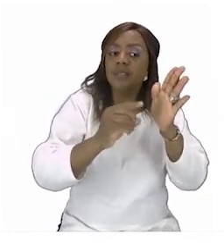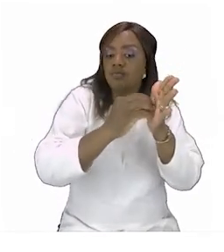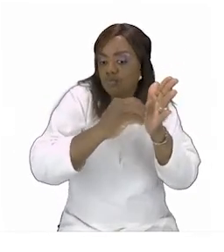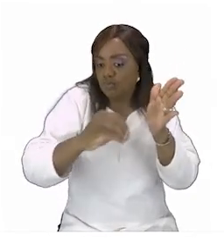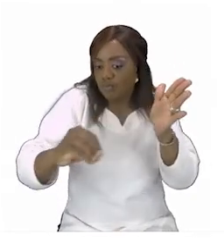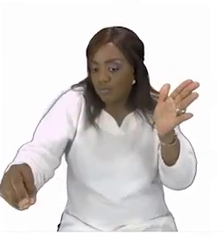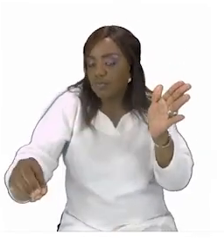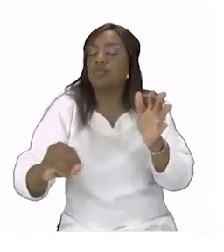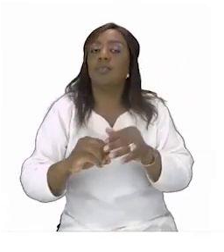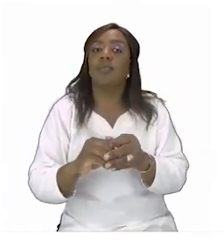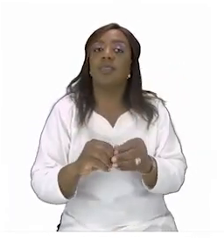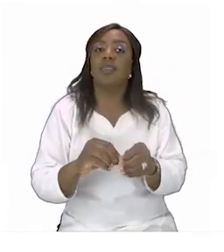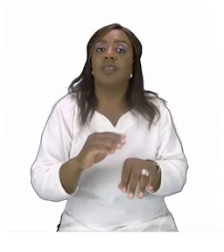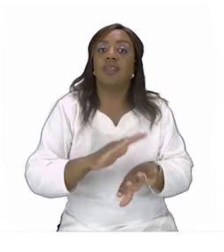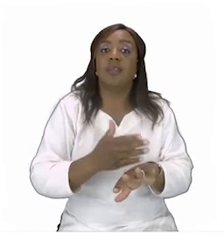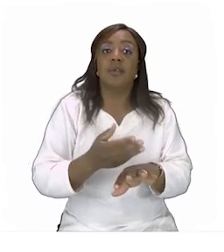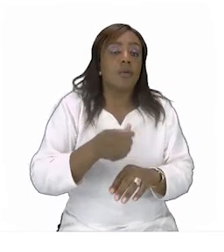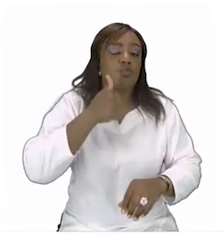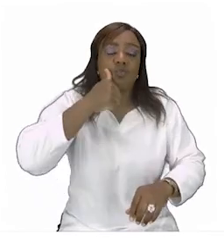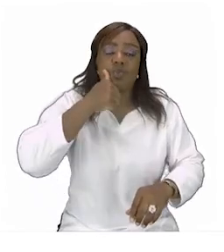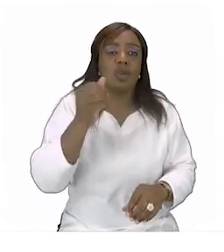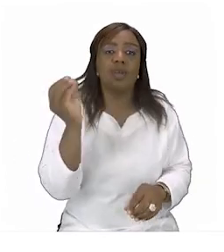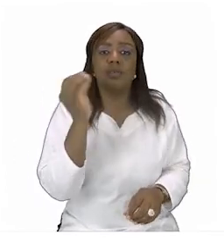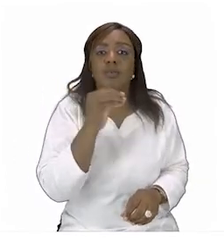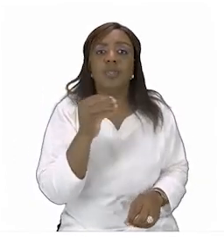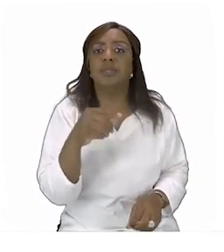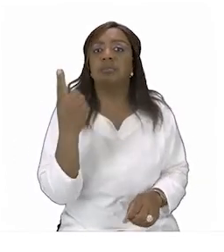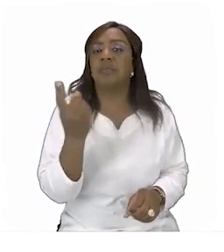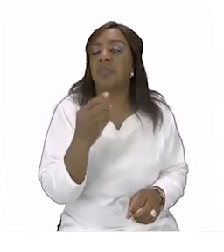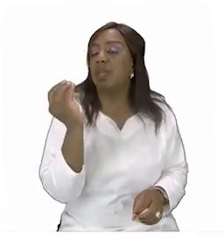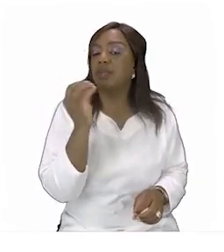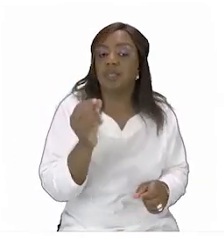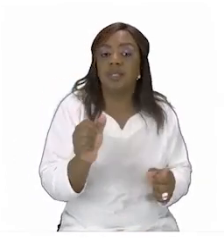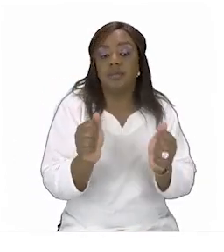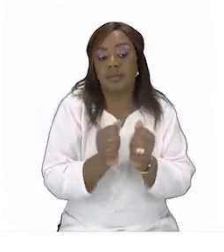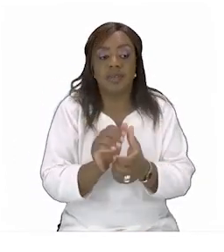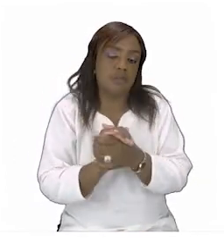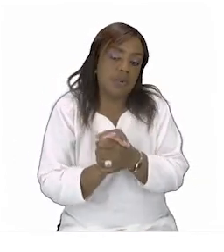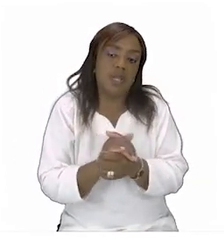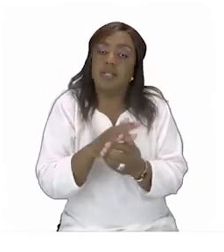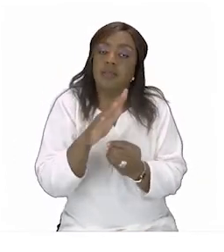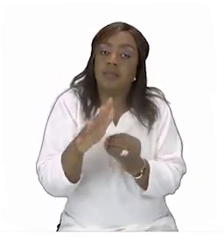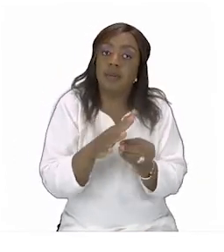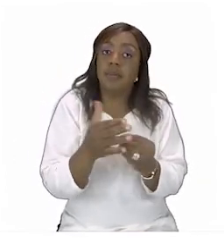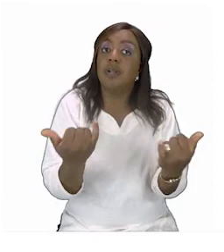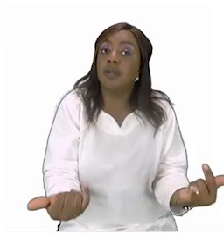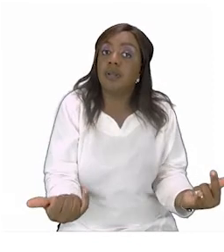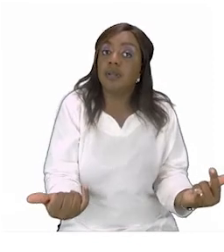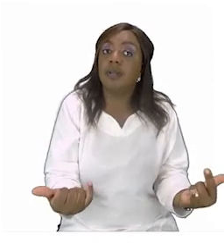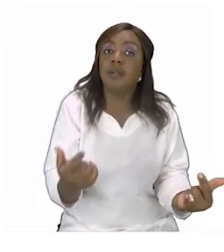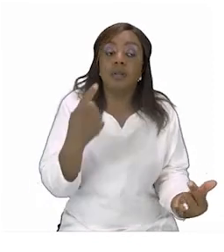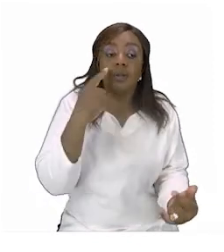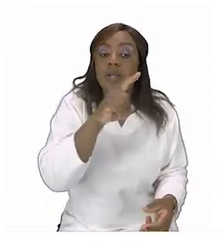have some delicious food that we sometimes eat with our families even. Now, you're being